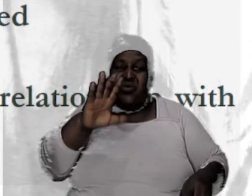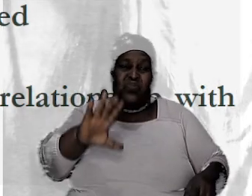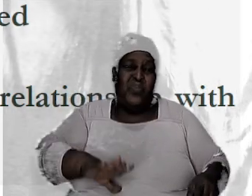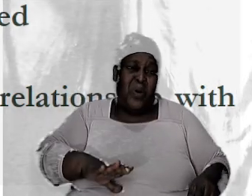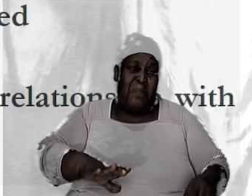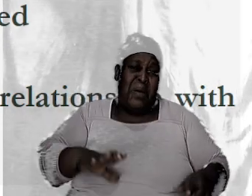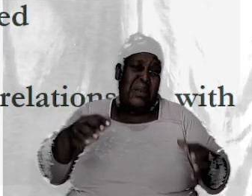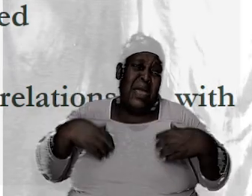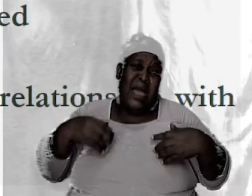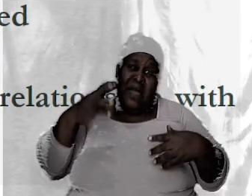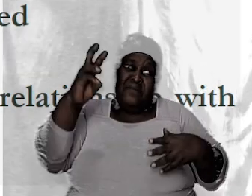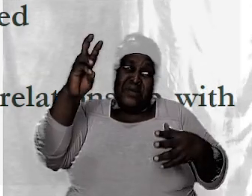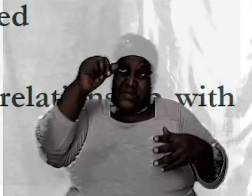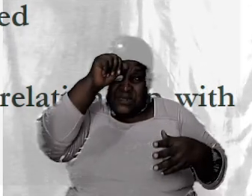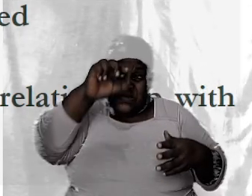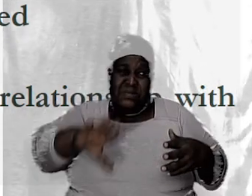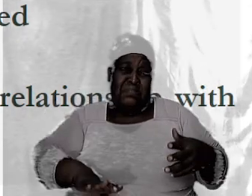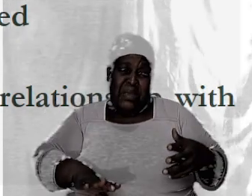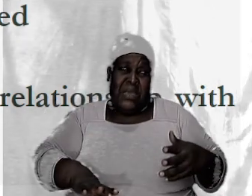men in a row.